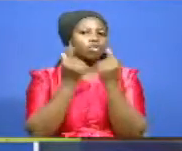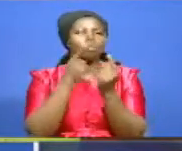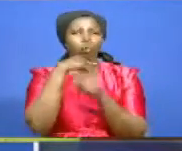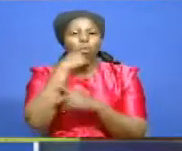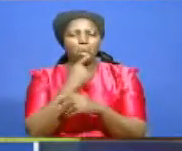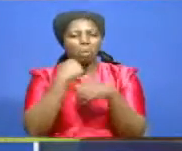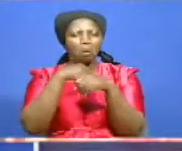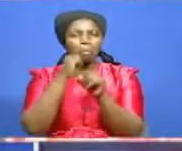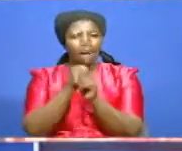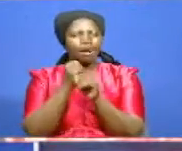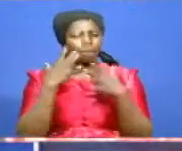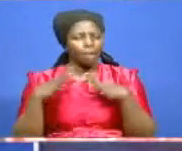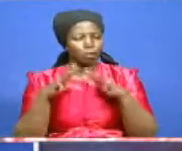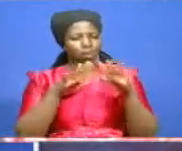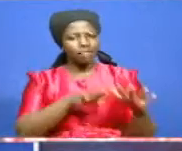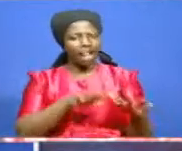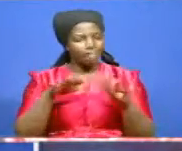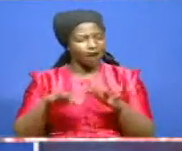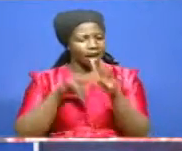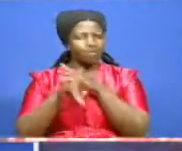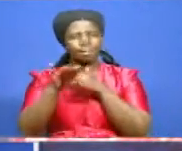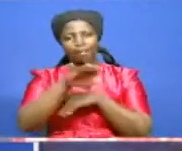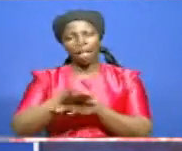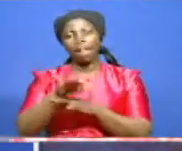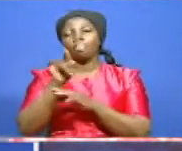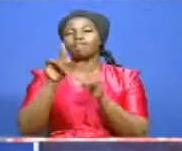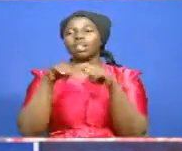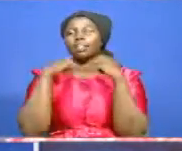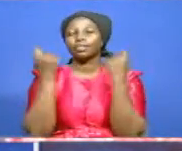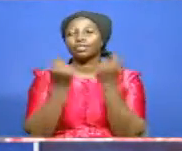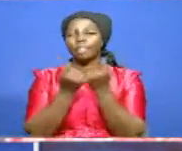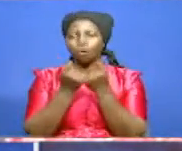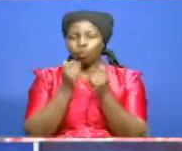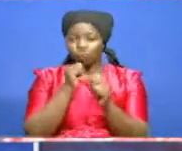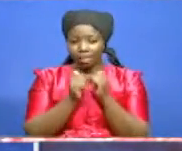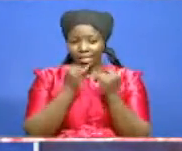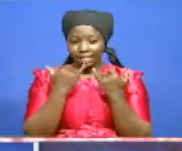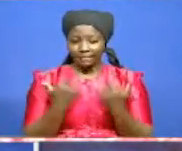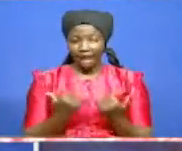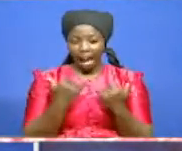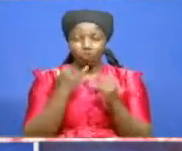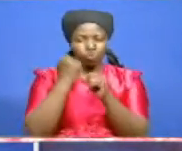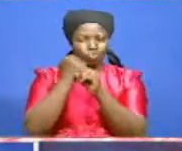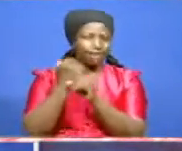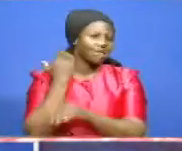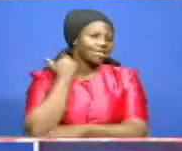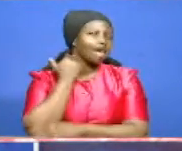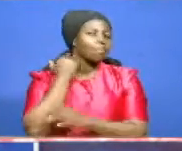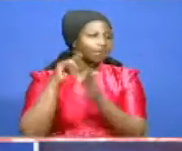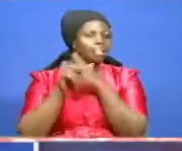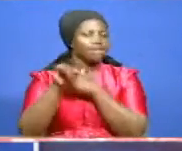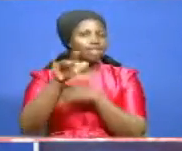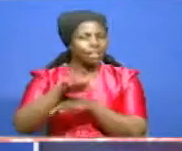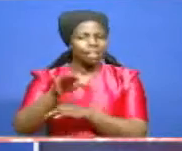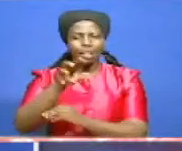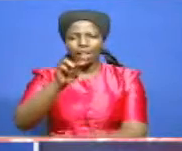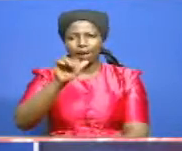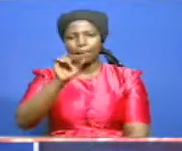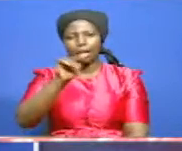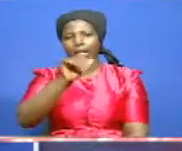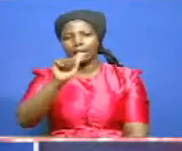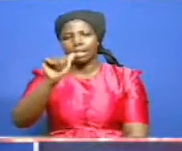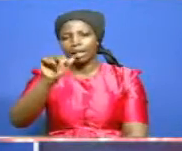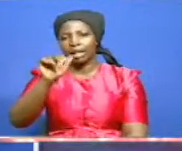area residents. This is a team that is now committing crimes within this area of Manyata,